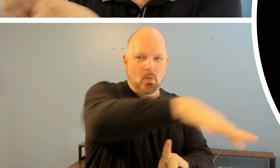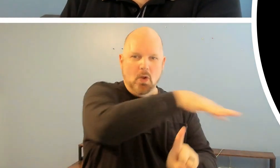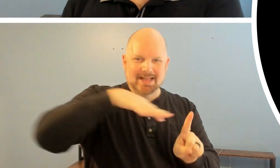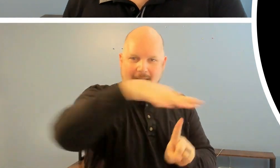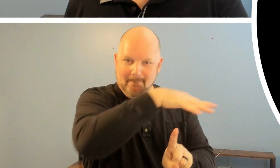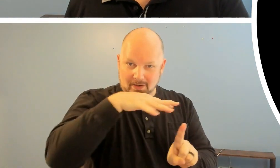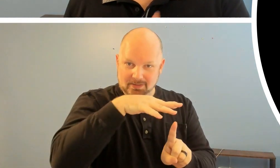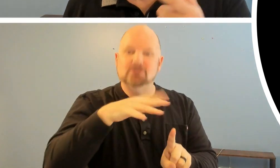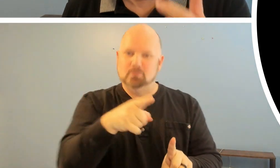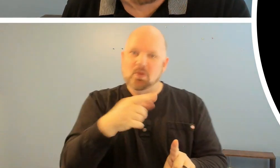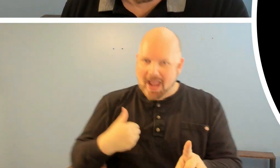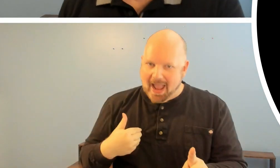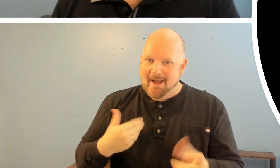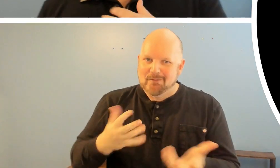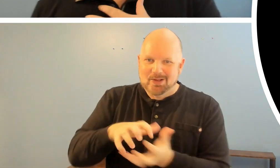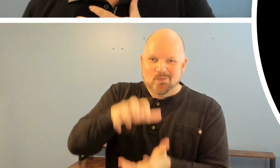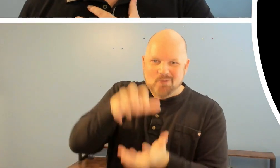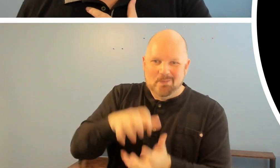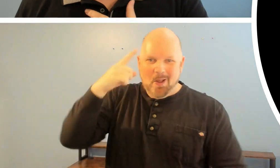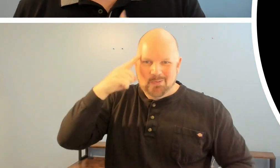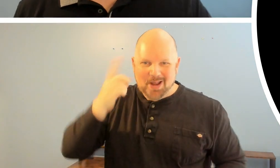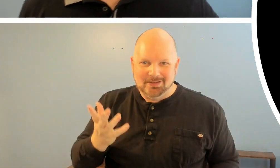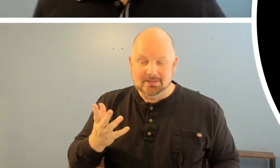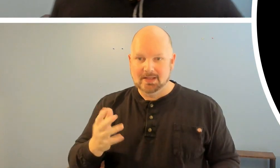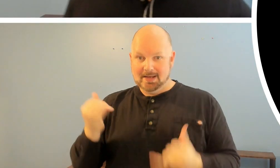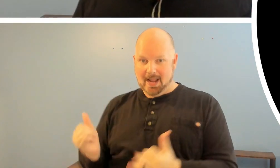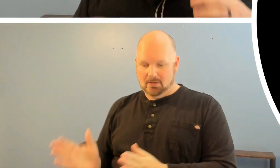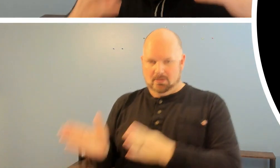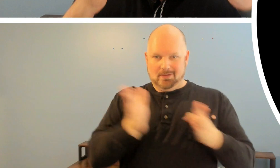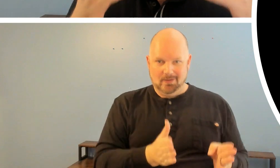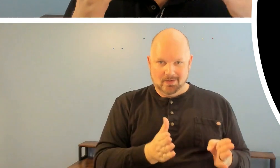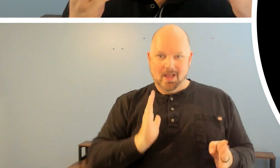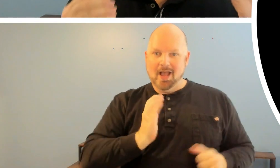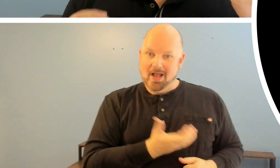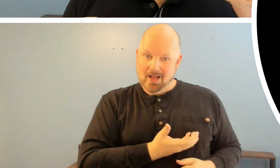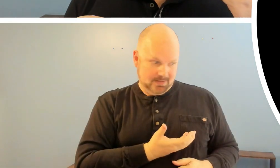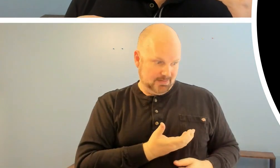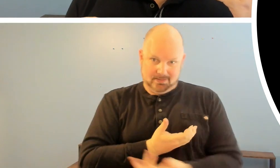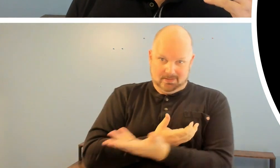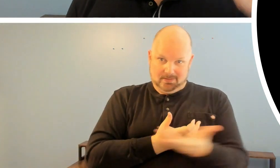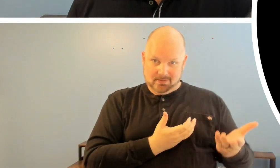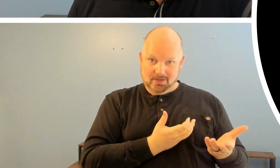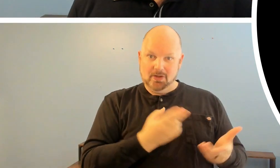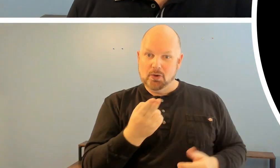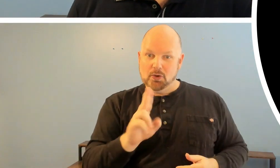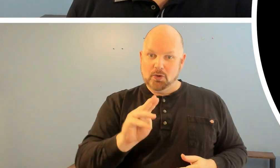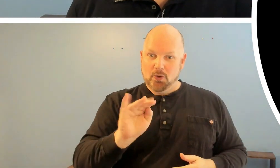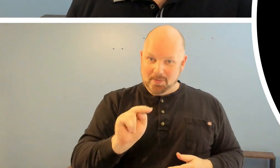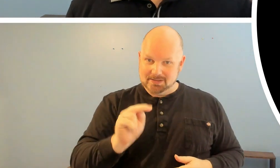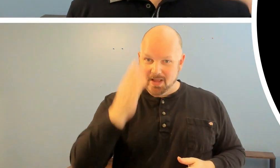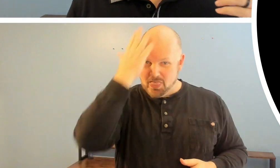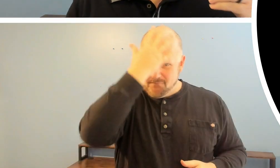a reptile brain. In the same way, us humans, at the front of our brains, right